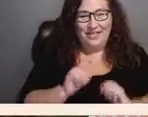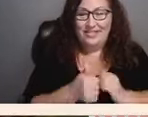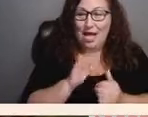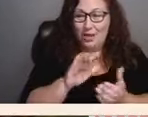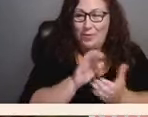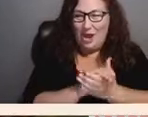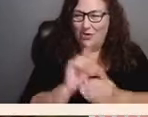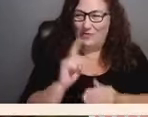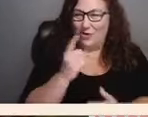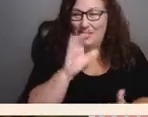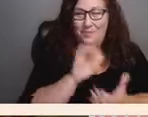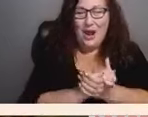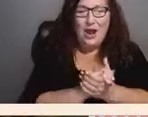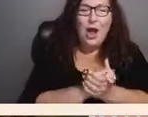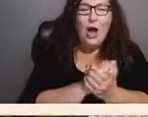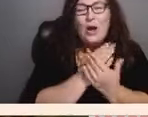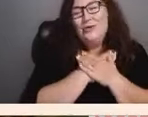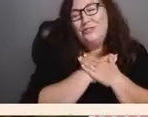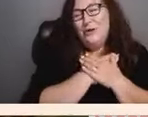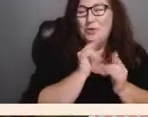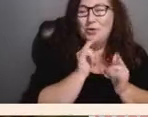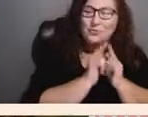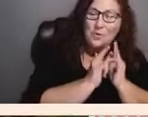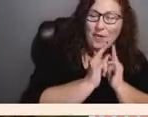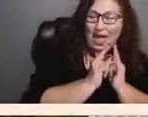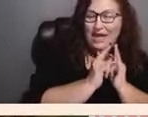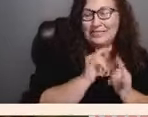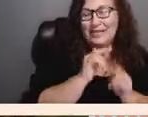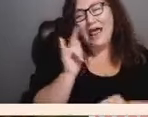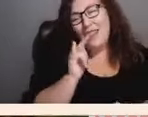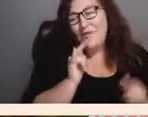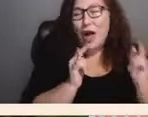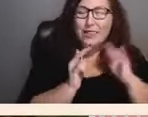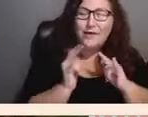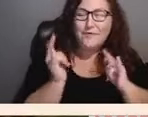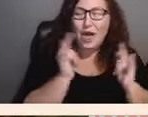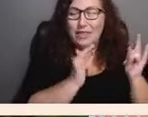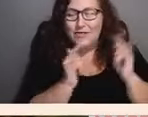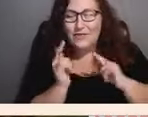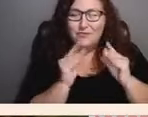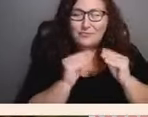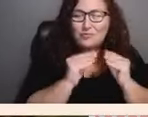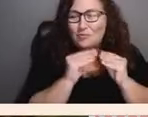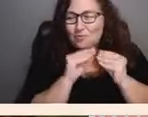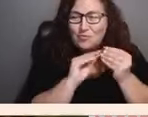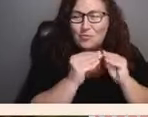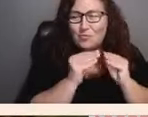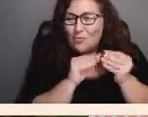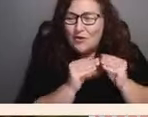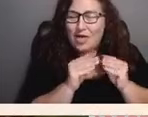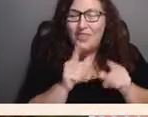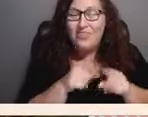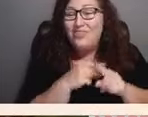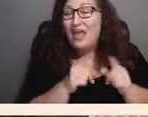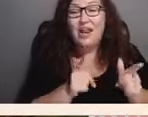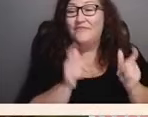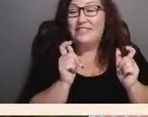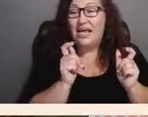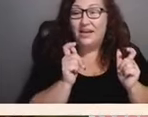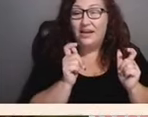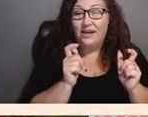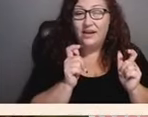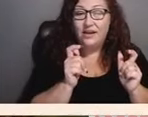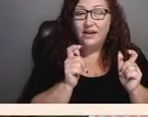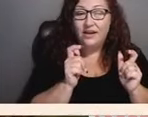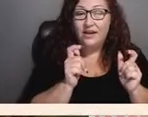so much romance. I love you, I love you, I love you. Then all of a sudden, these children